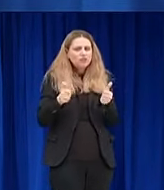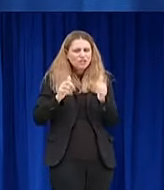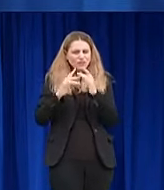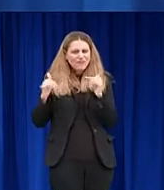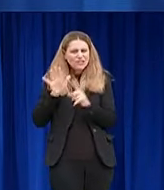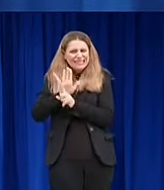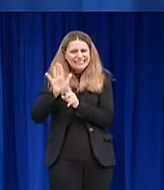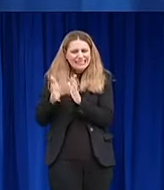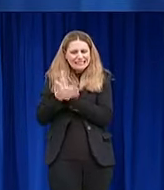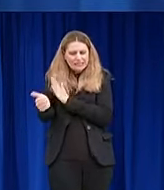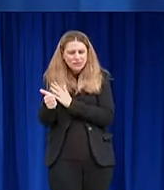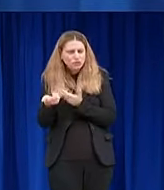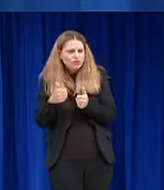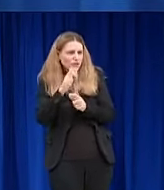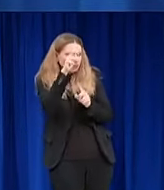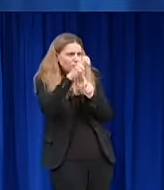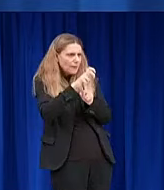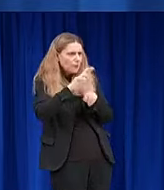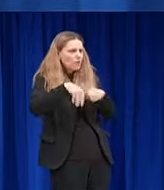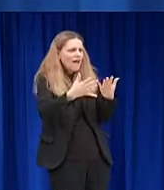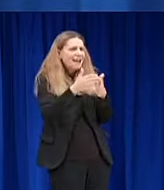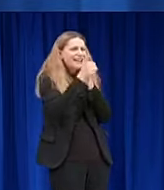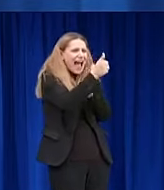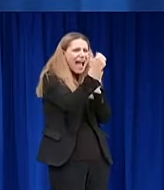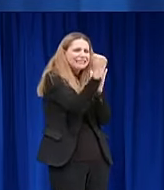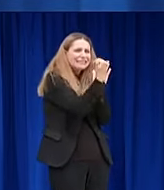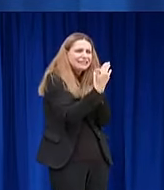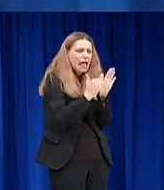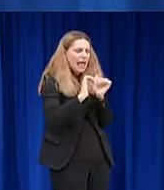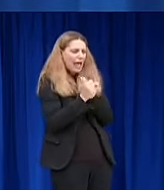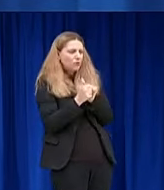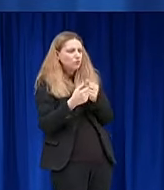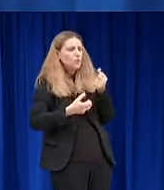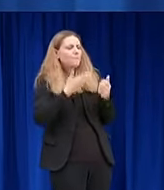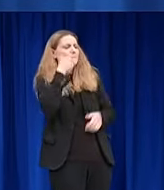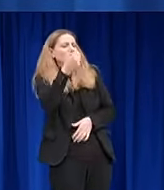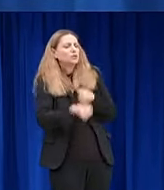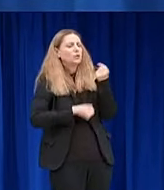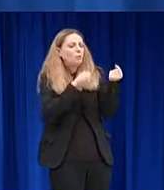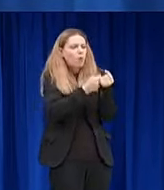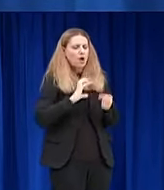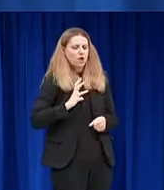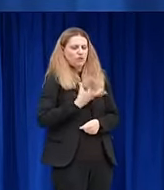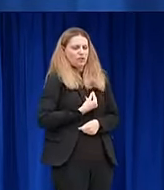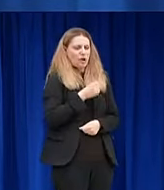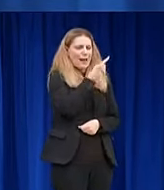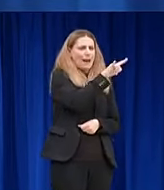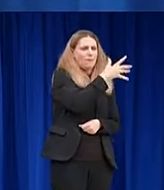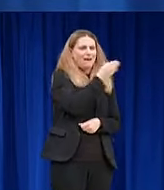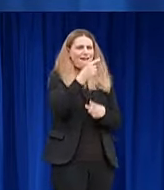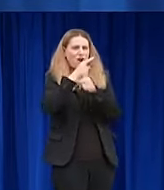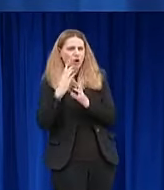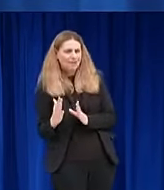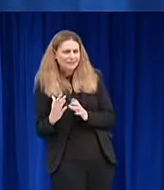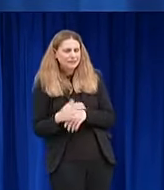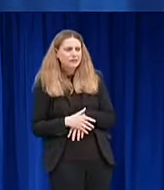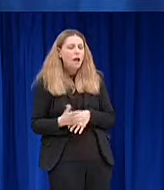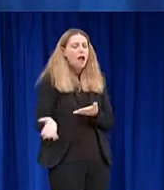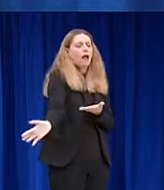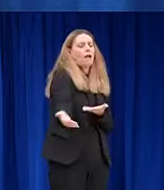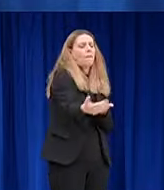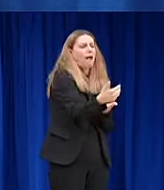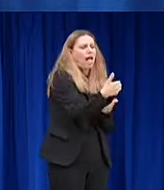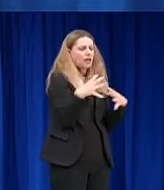authoring guides on how best to support transgender airmen and guardians, compiling and clarifying various